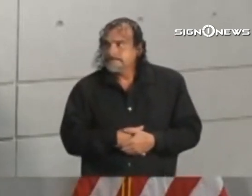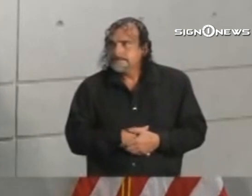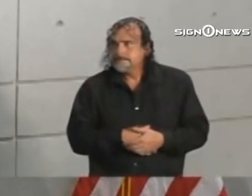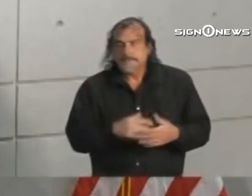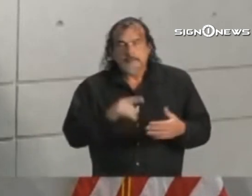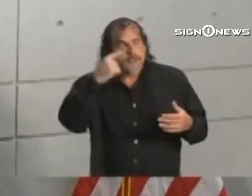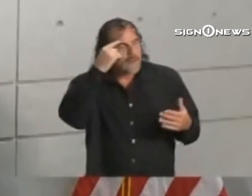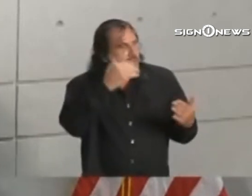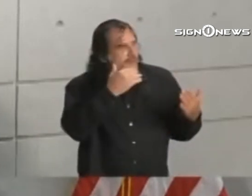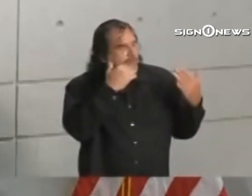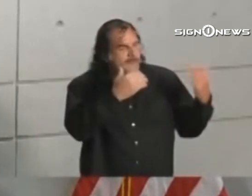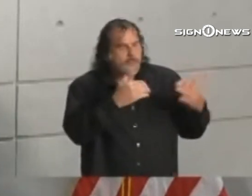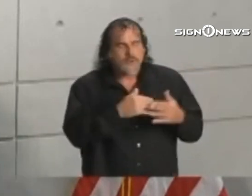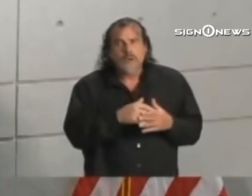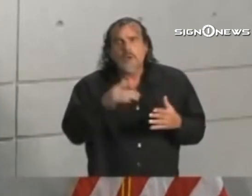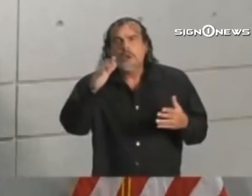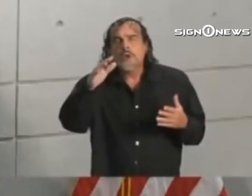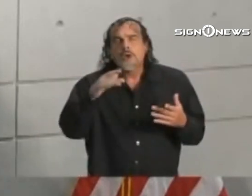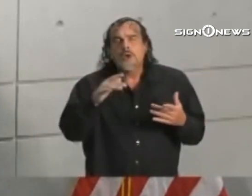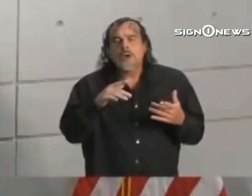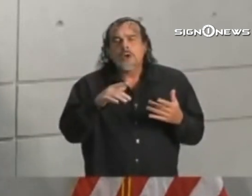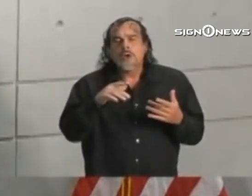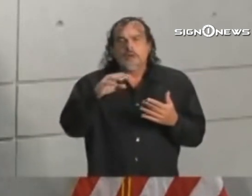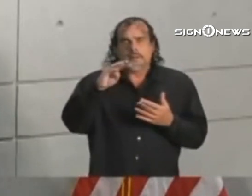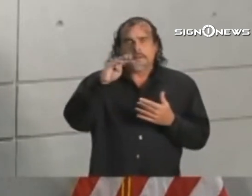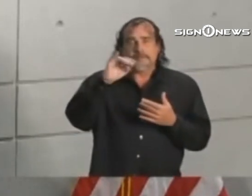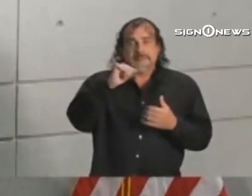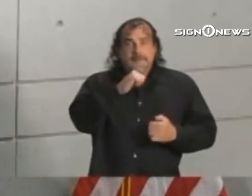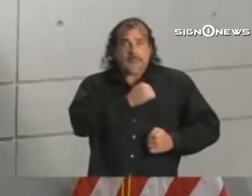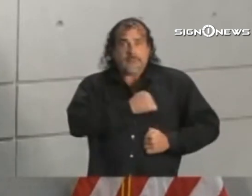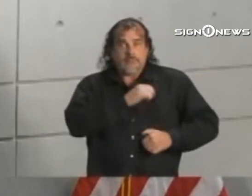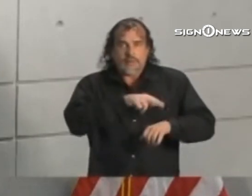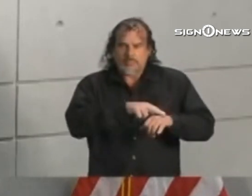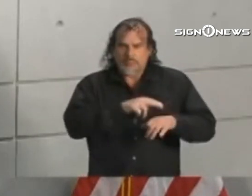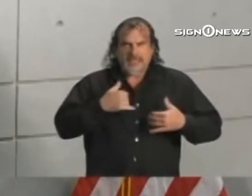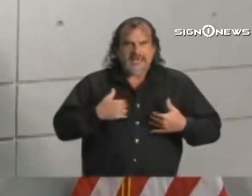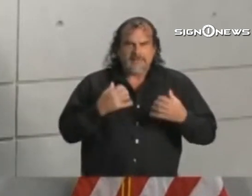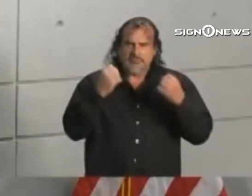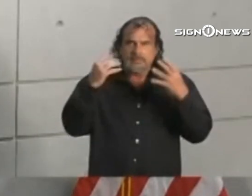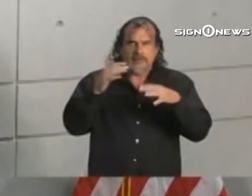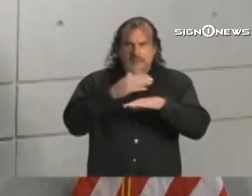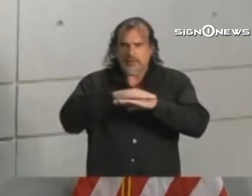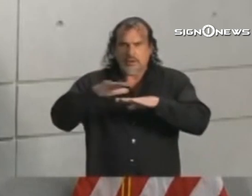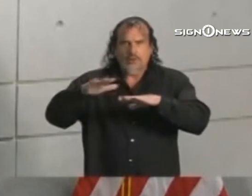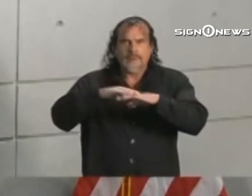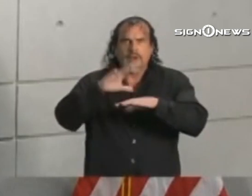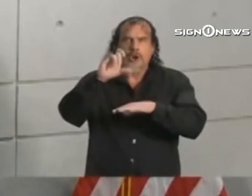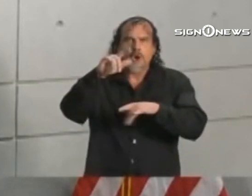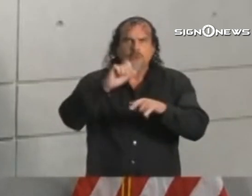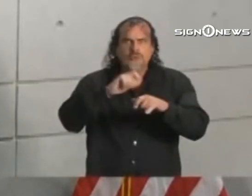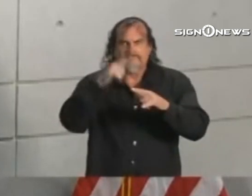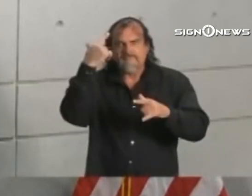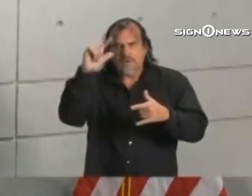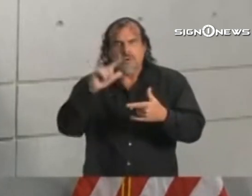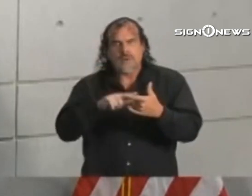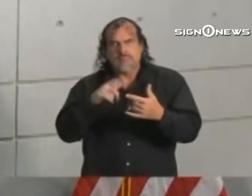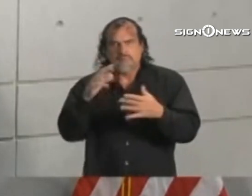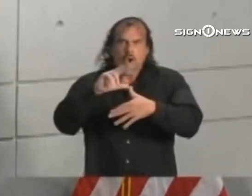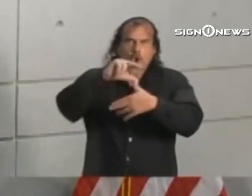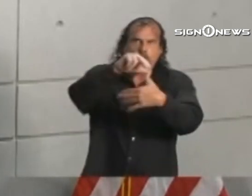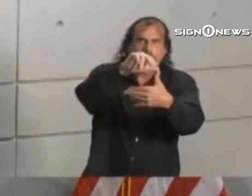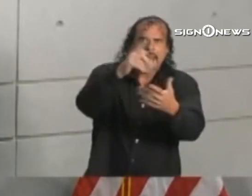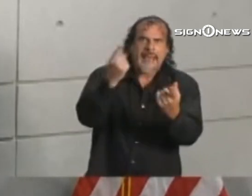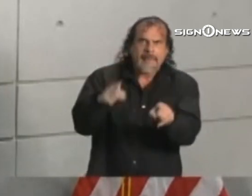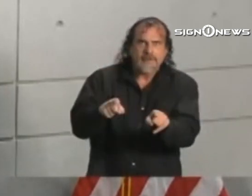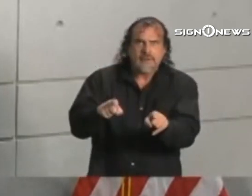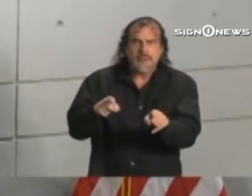Governor, thank you. The Mississippi Guard always has military assets on the coast for hurricane events just like this. For this